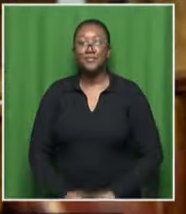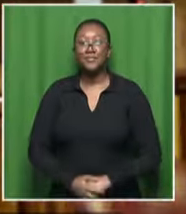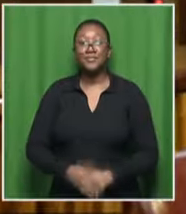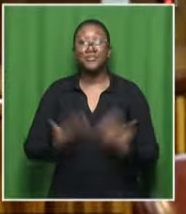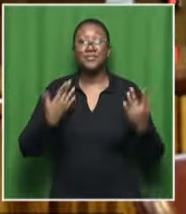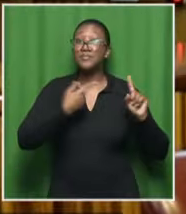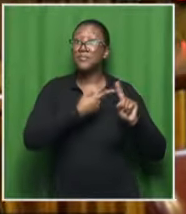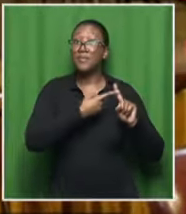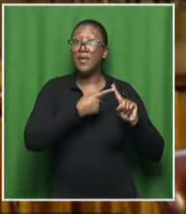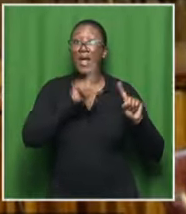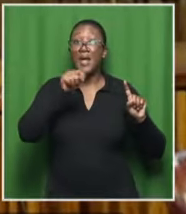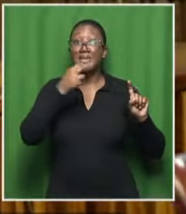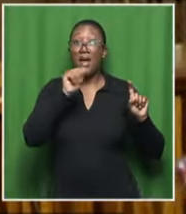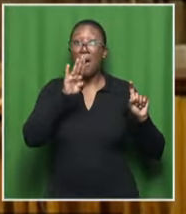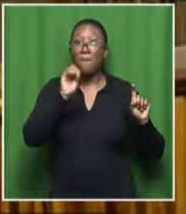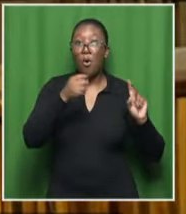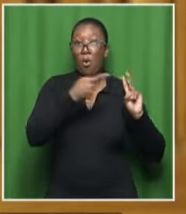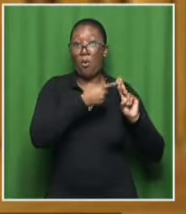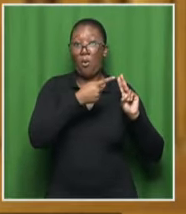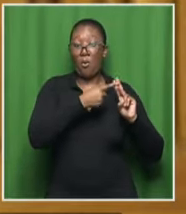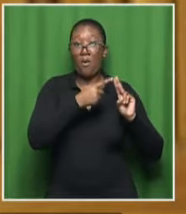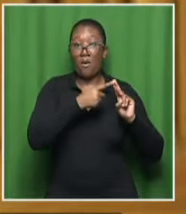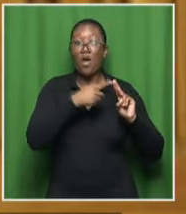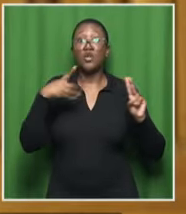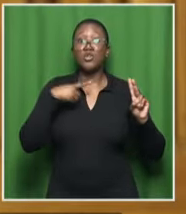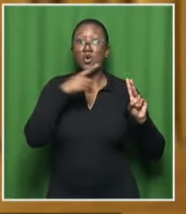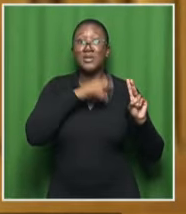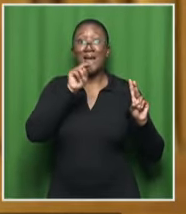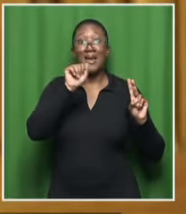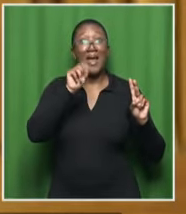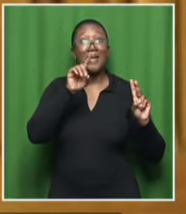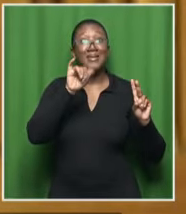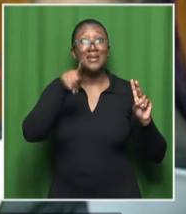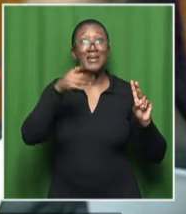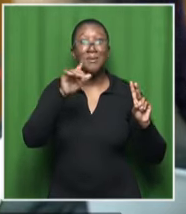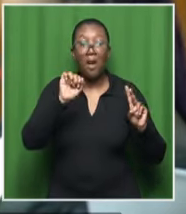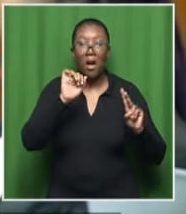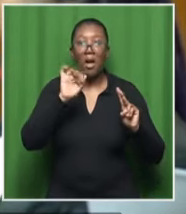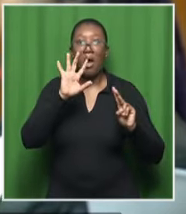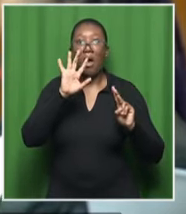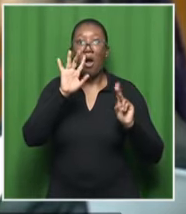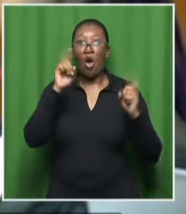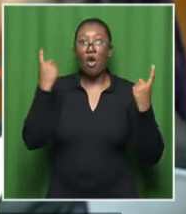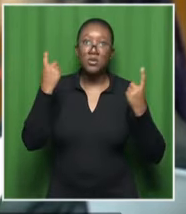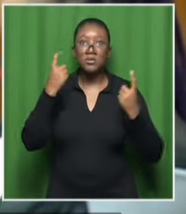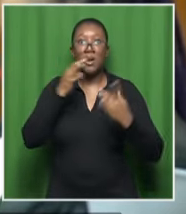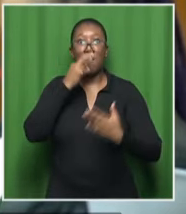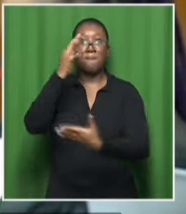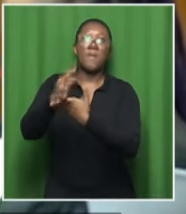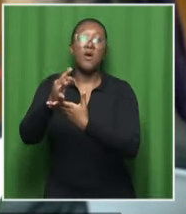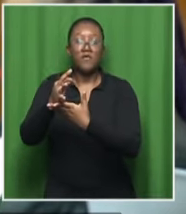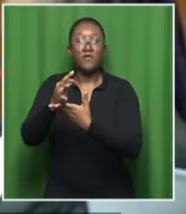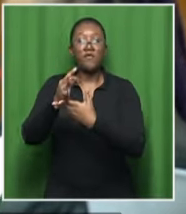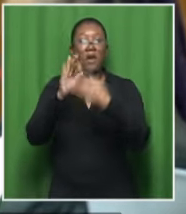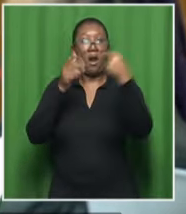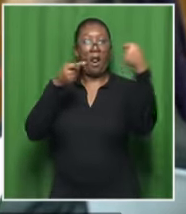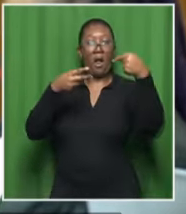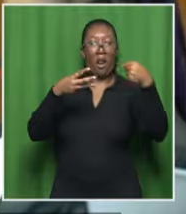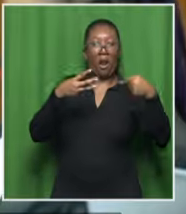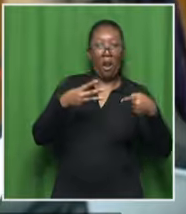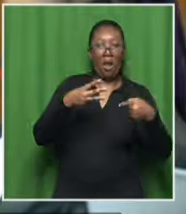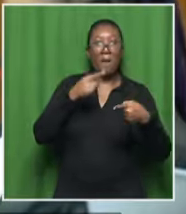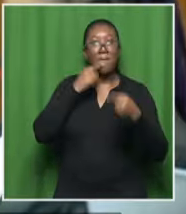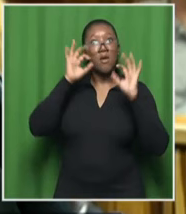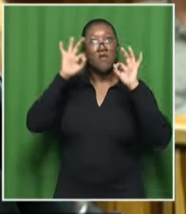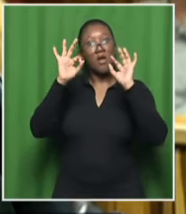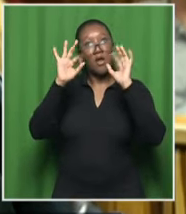Bester and Magudumana failed to prove how the airing of the documentary would prejudice their right to a fair trial as the